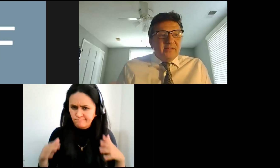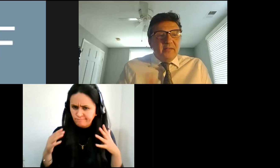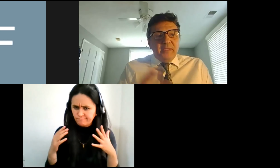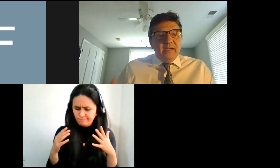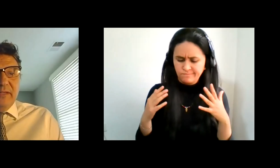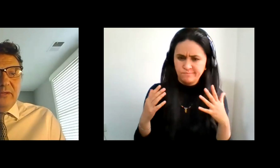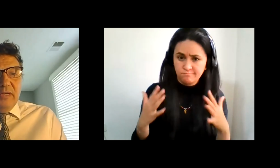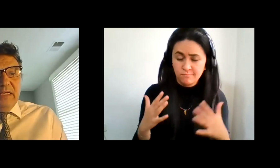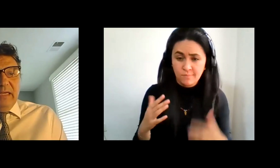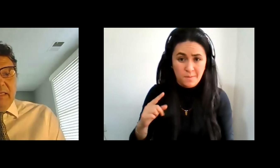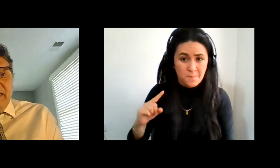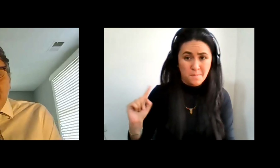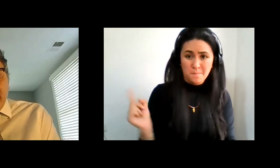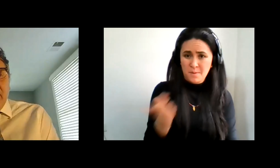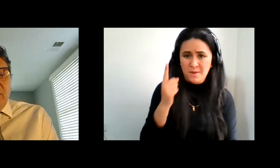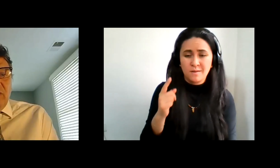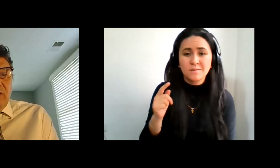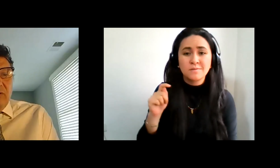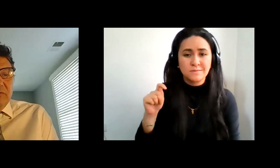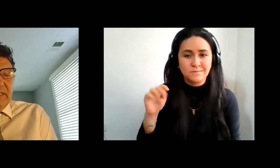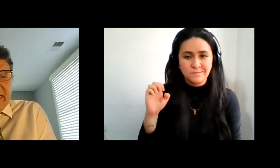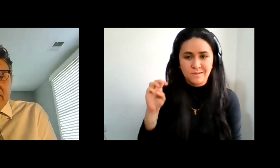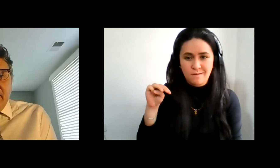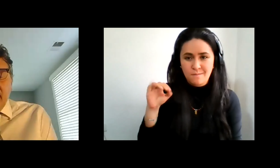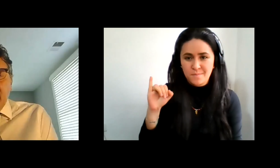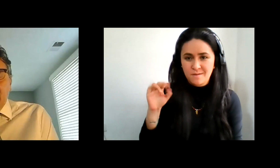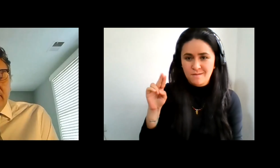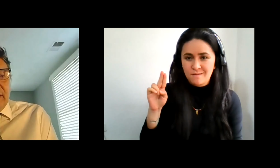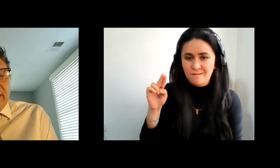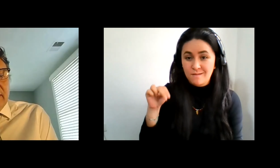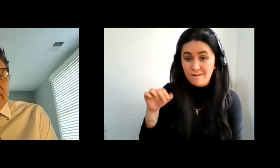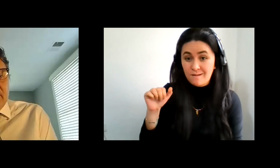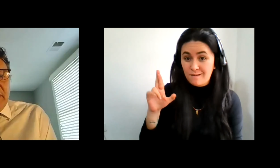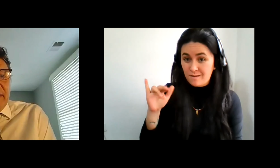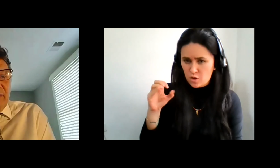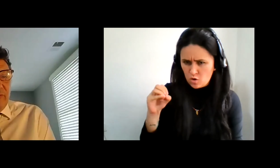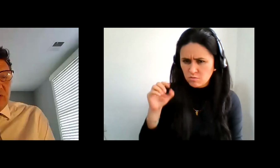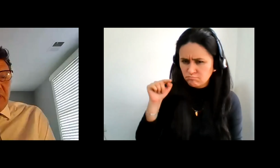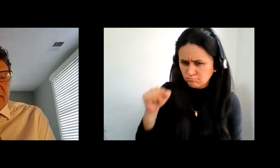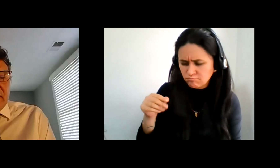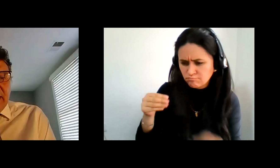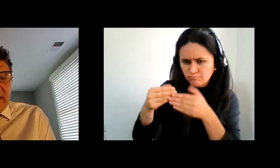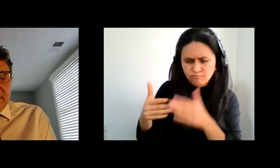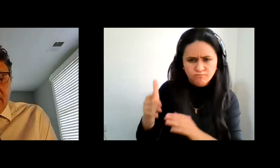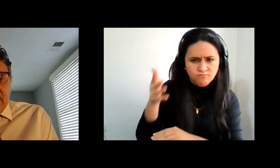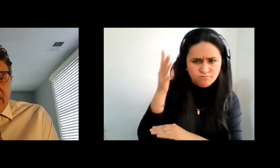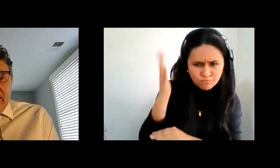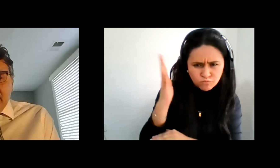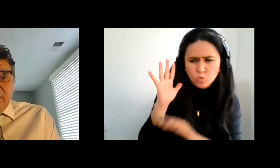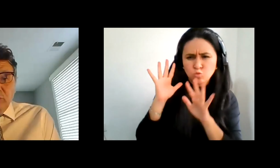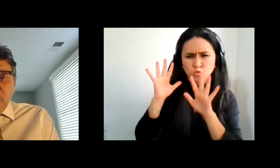the current seminar, the first one within the framework of this series